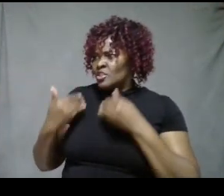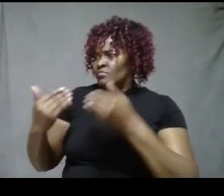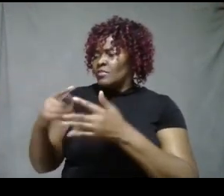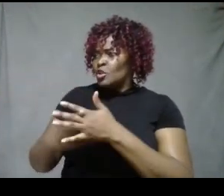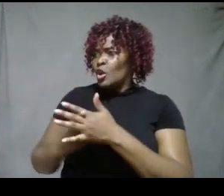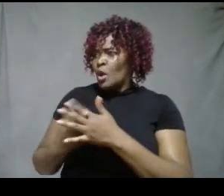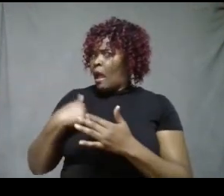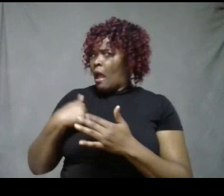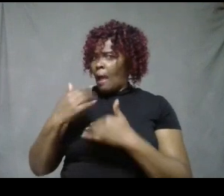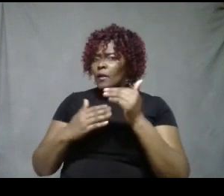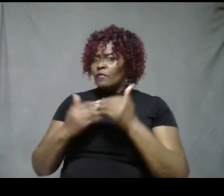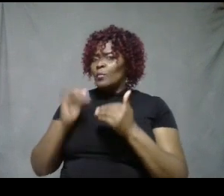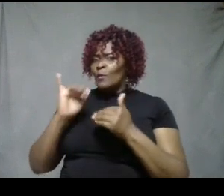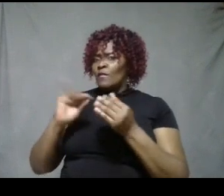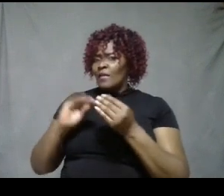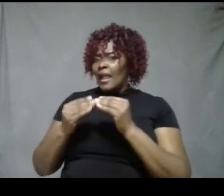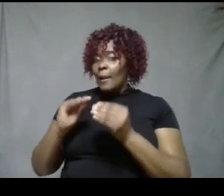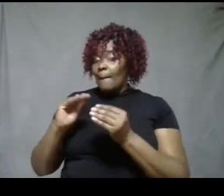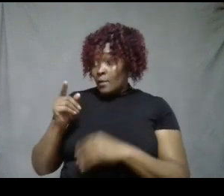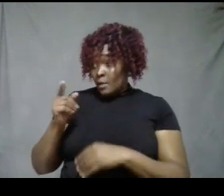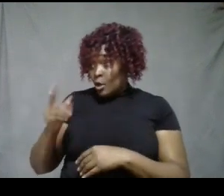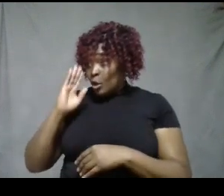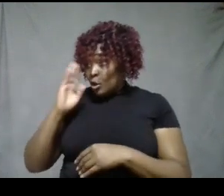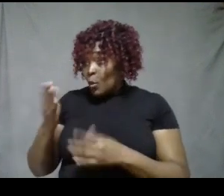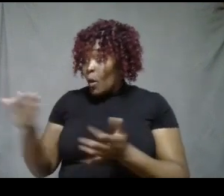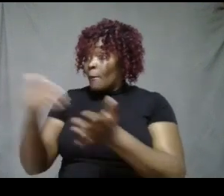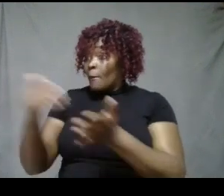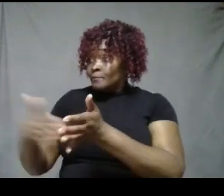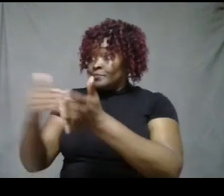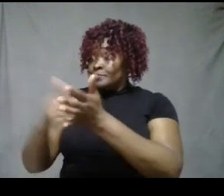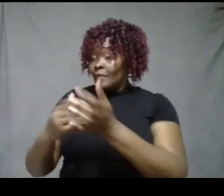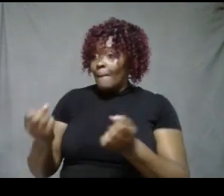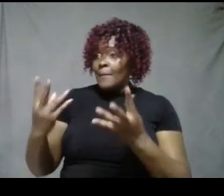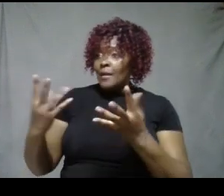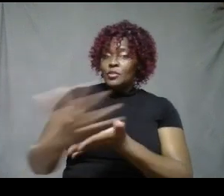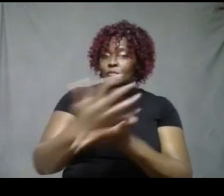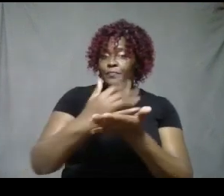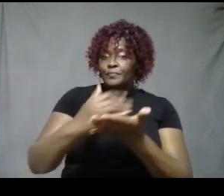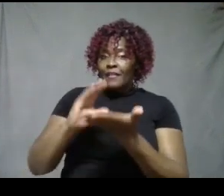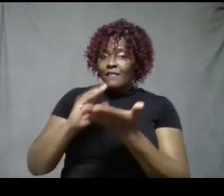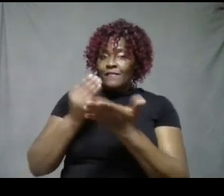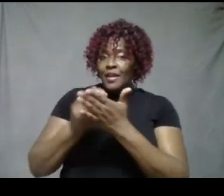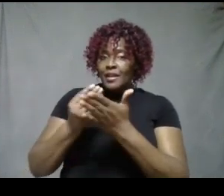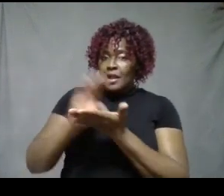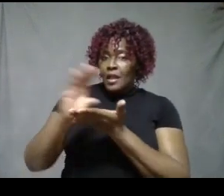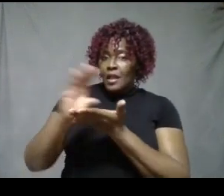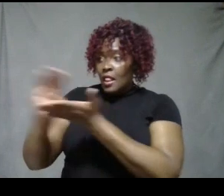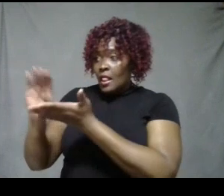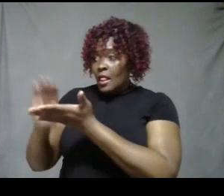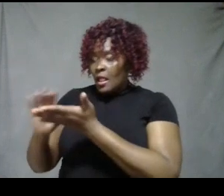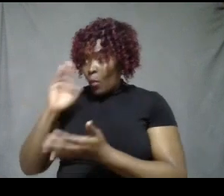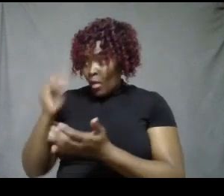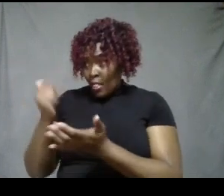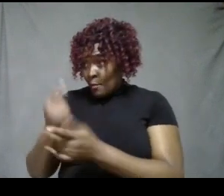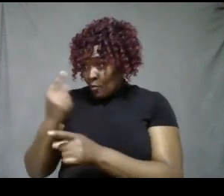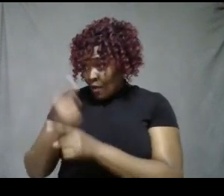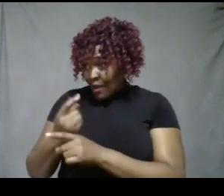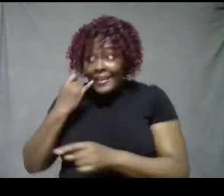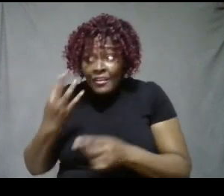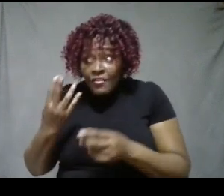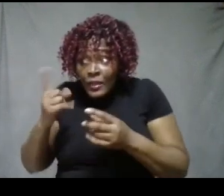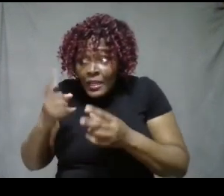number. And you are going to do multiple rounds of funding. And so that will help us see if more is required